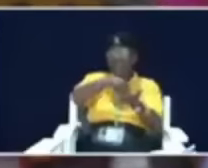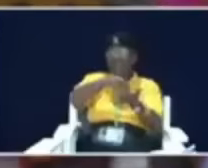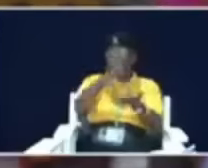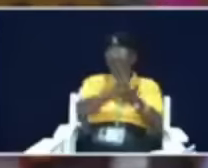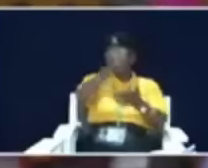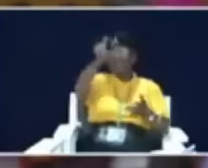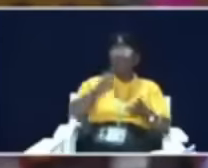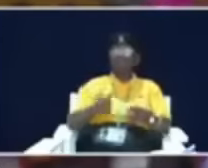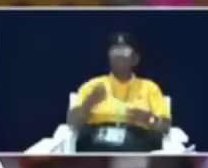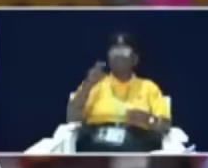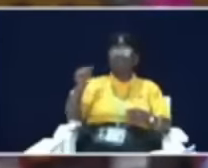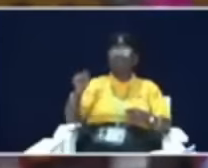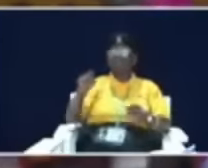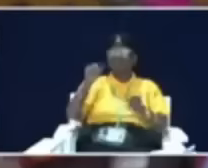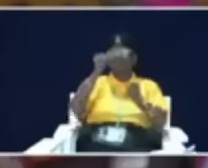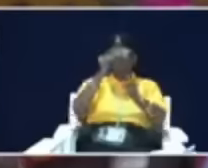The last wall